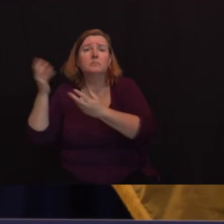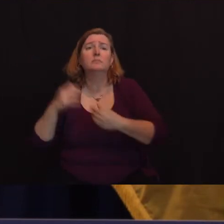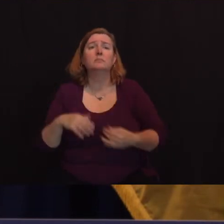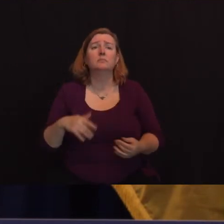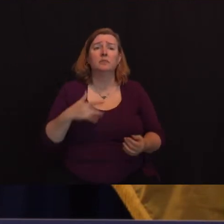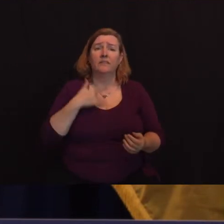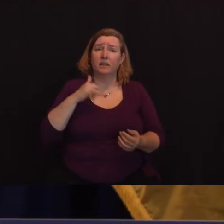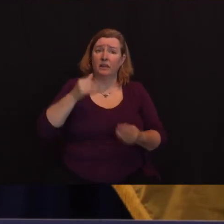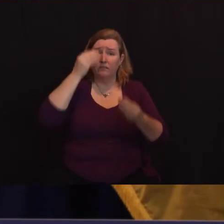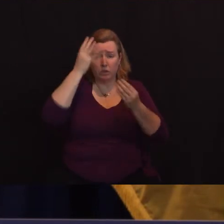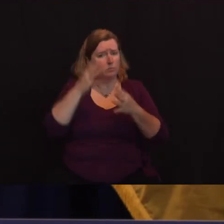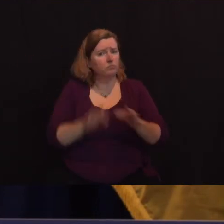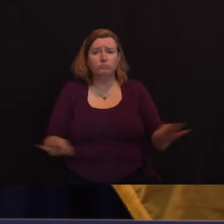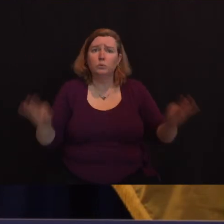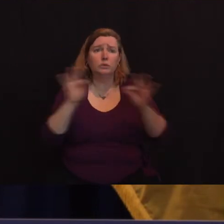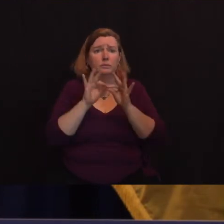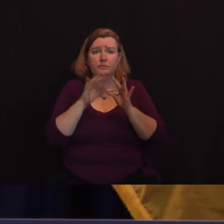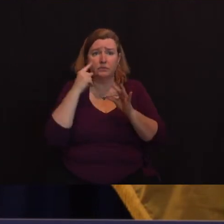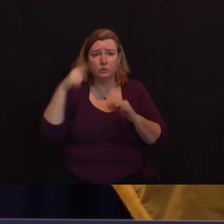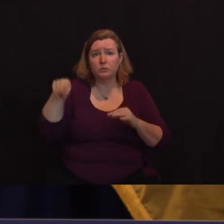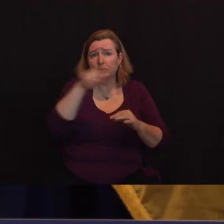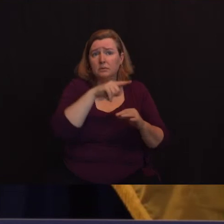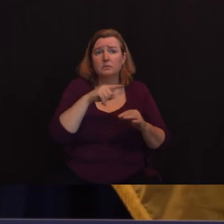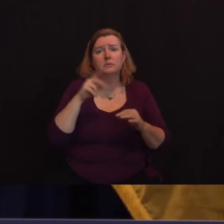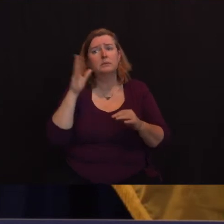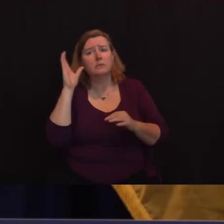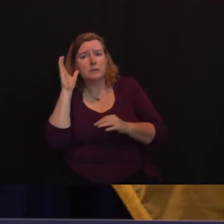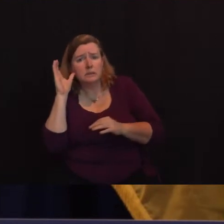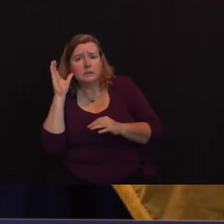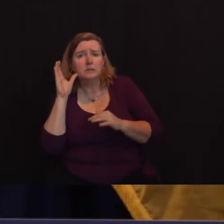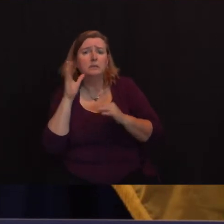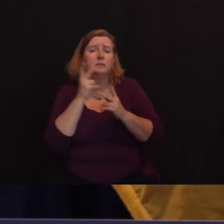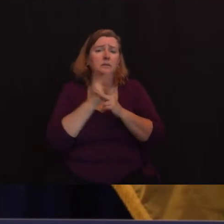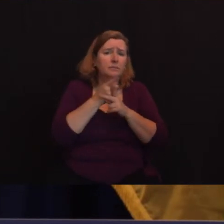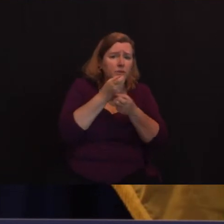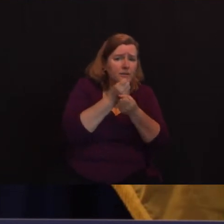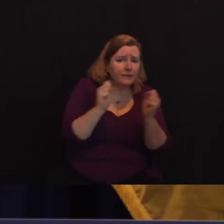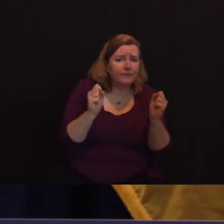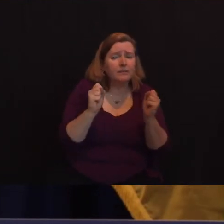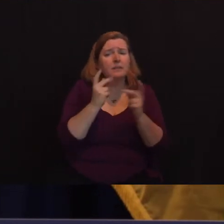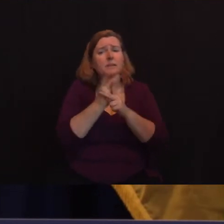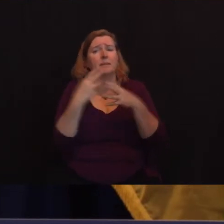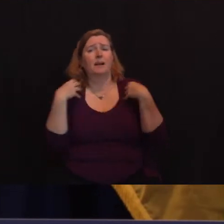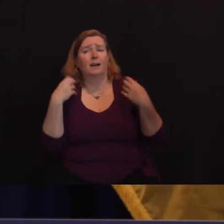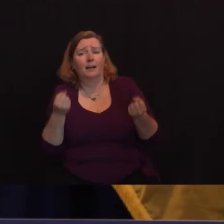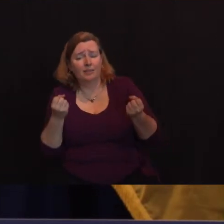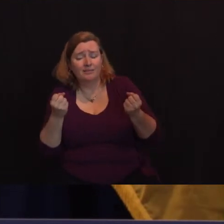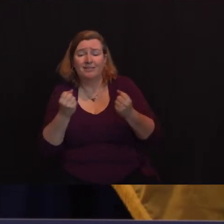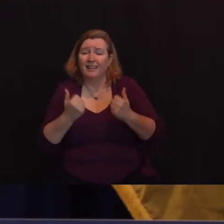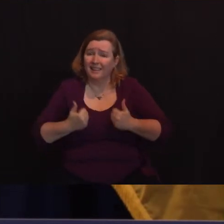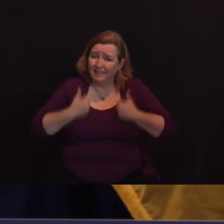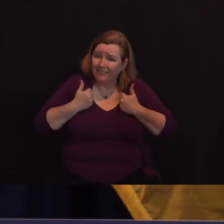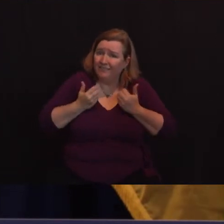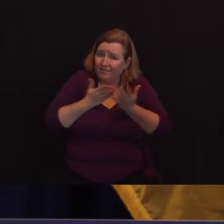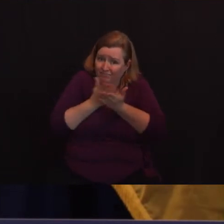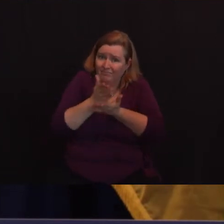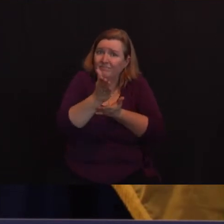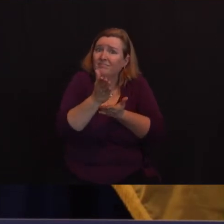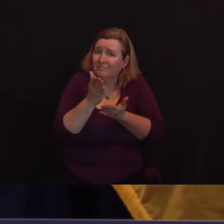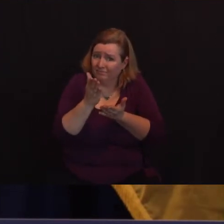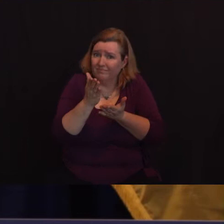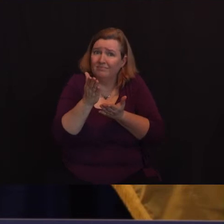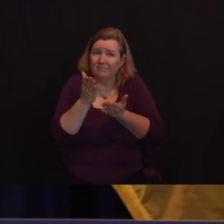folks to hear, to hopefully keep them safe, healthy, and alive. So this is not